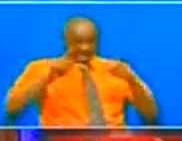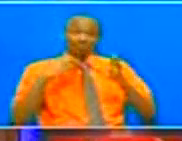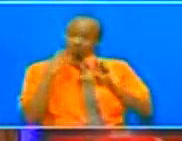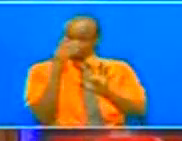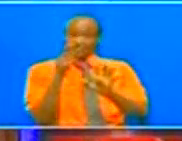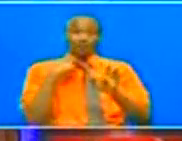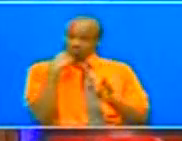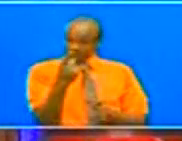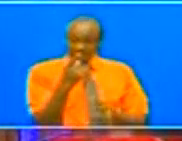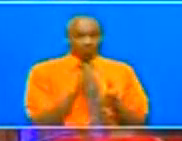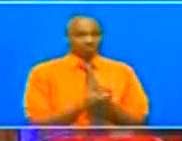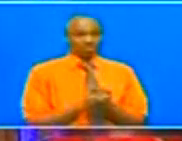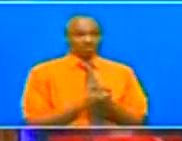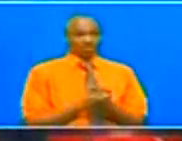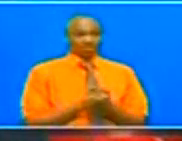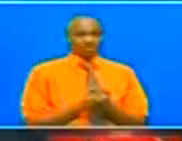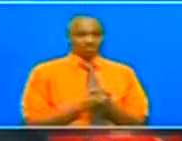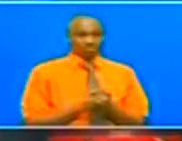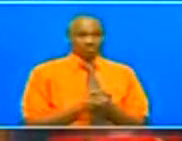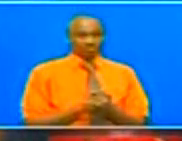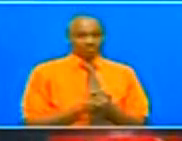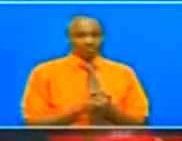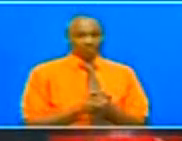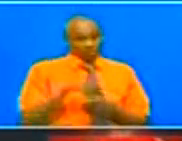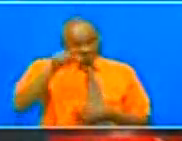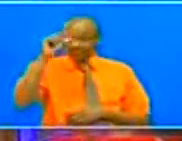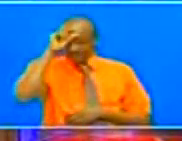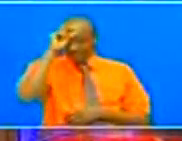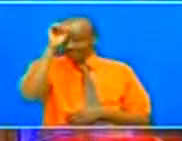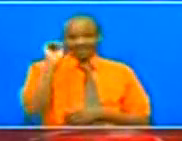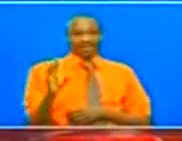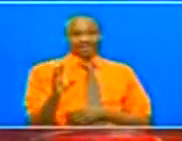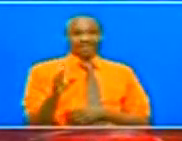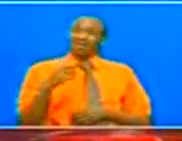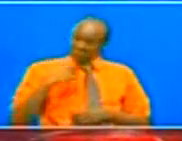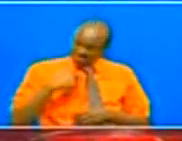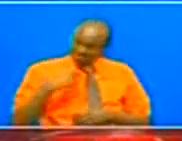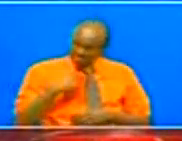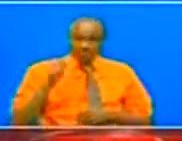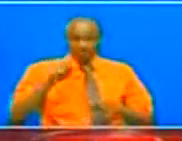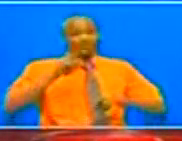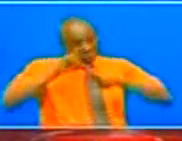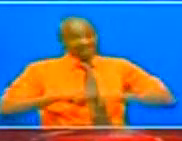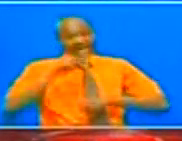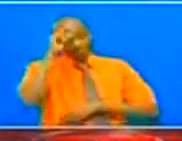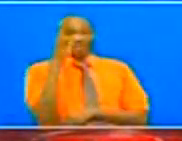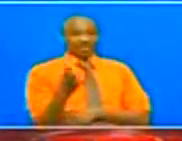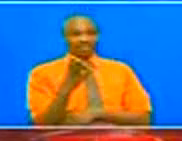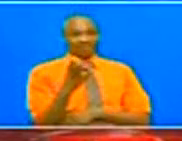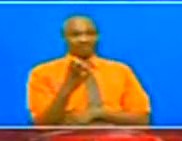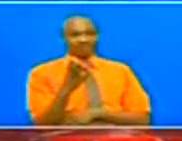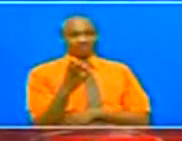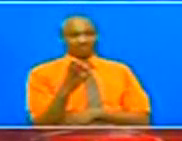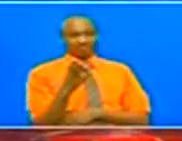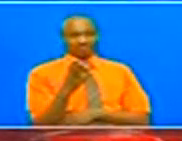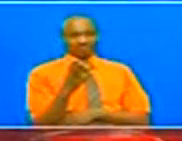mean, I want to give you intelligence brief. You know, you are not privy. You're not in government. We have the pleasure of sitting in government. You know? Go